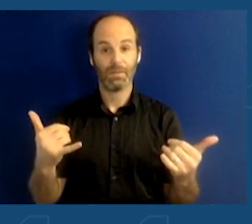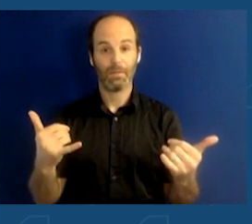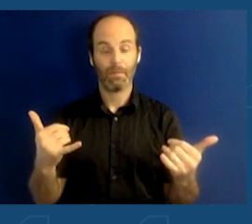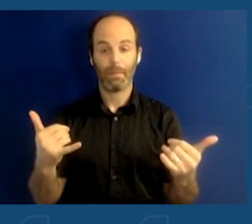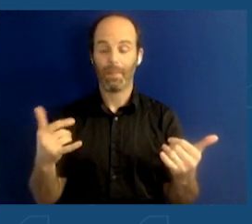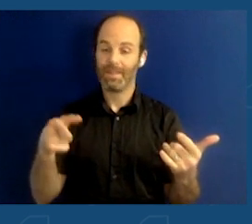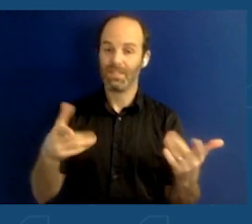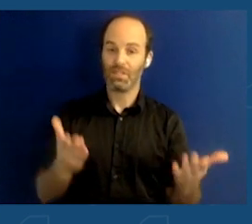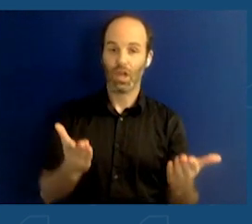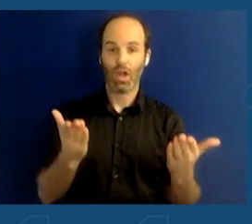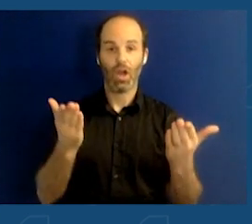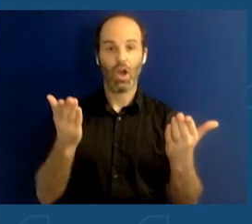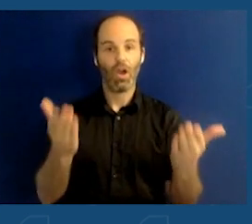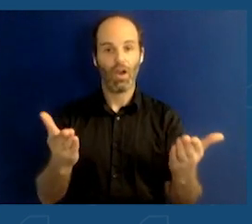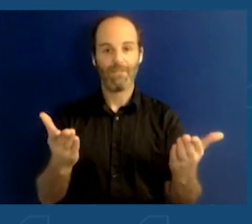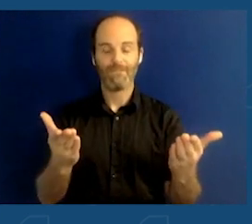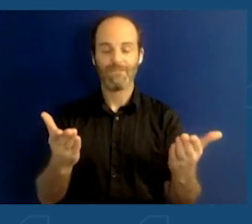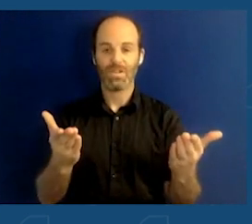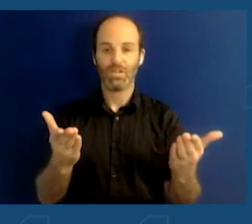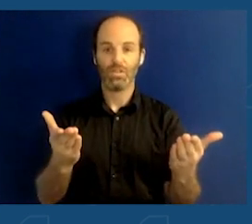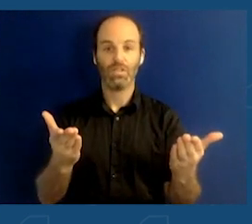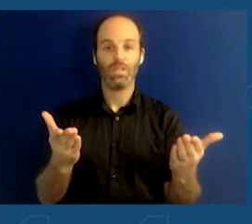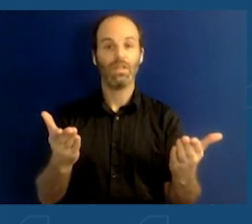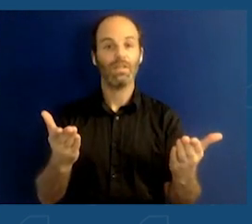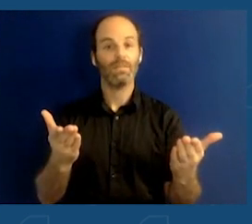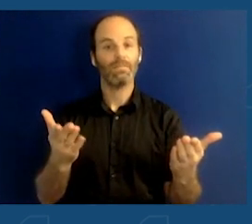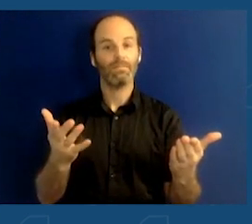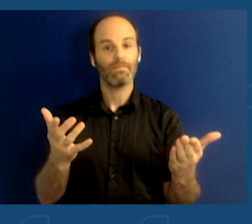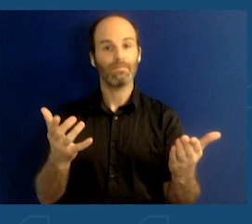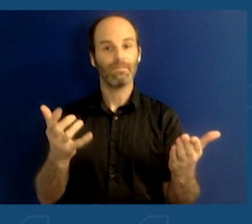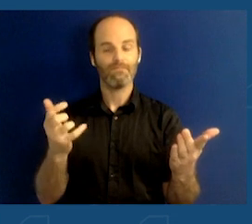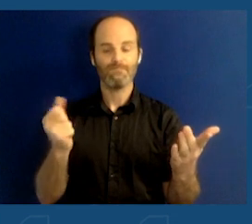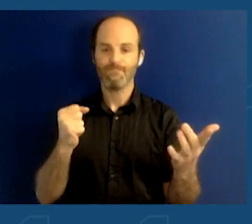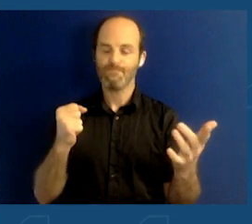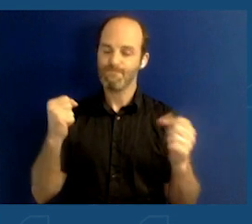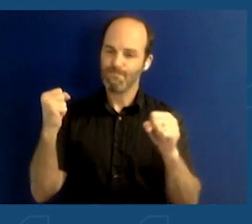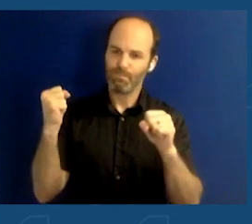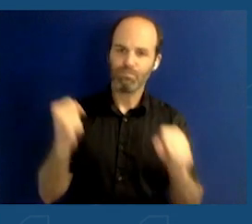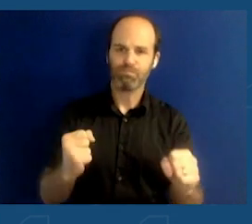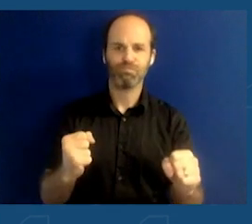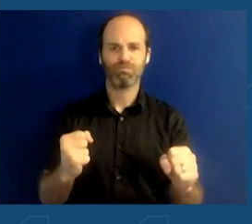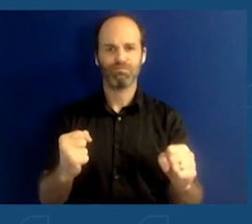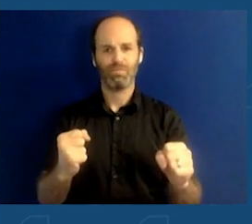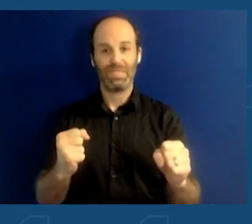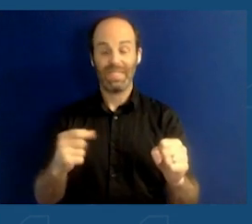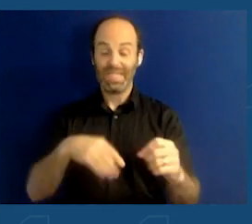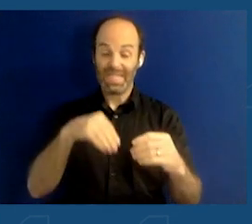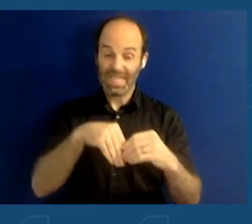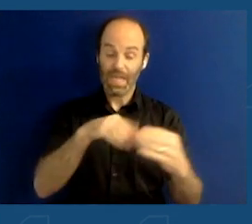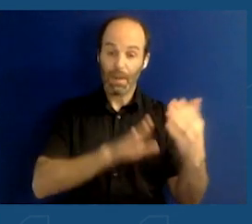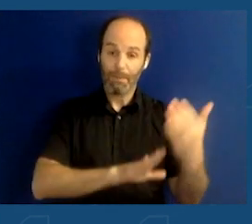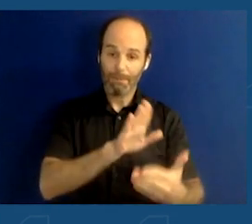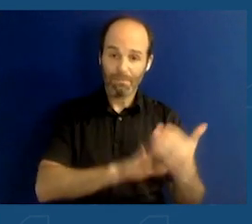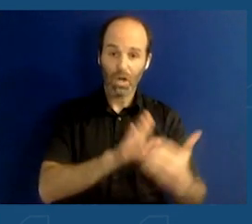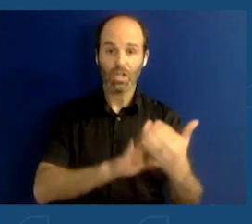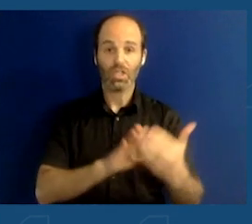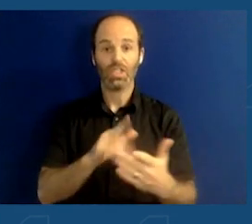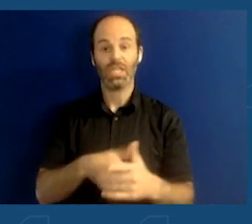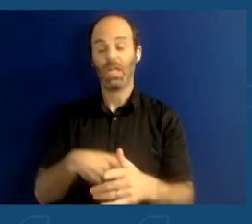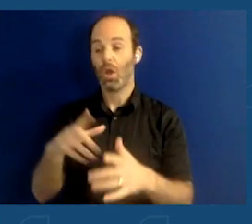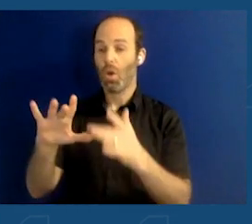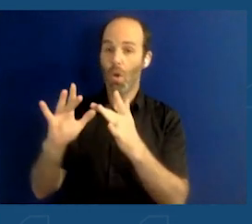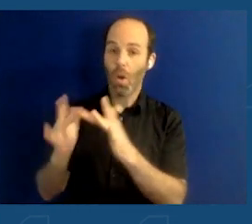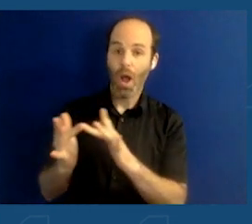offering dynamic and in-person and online a Holocaust